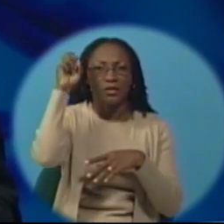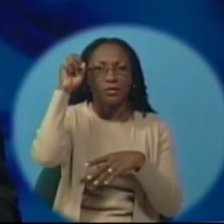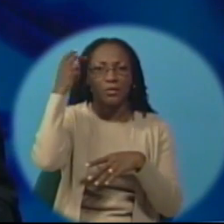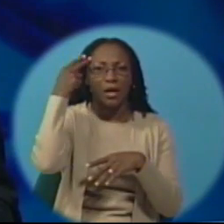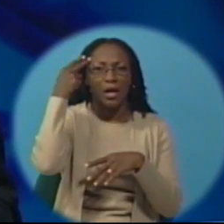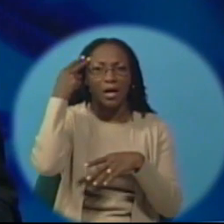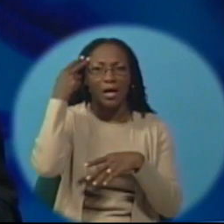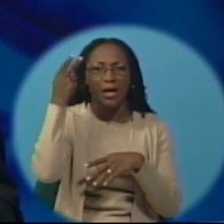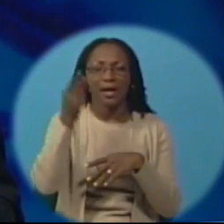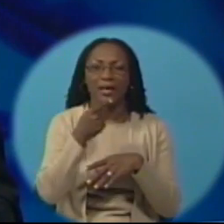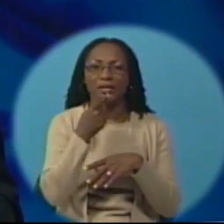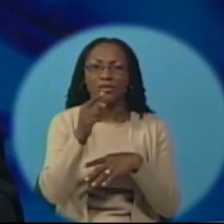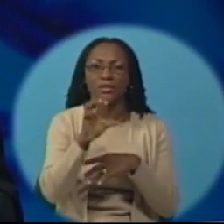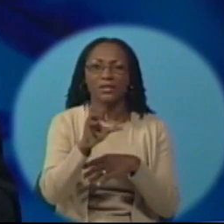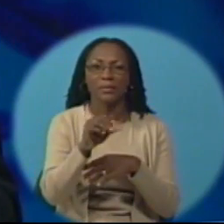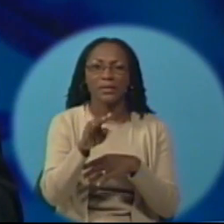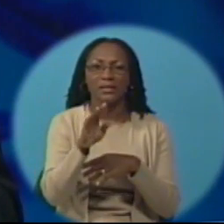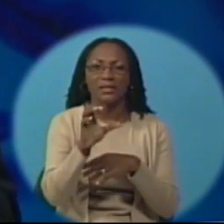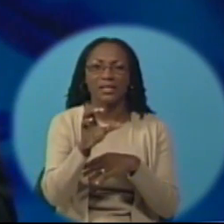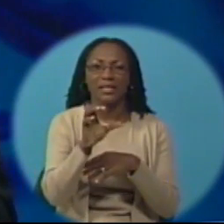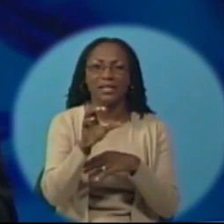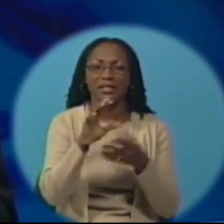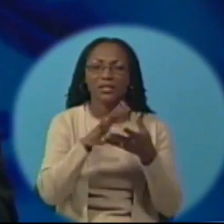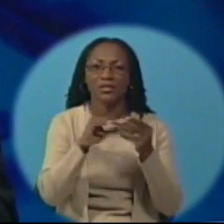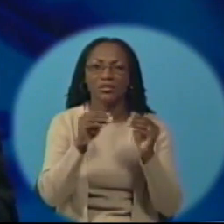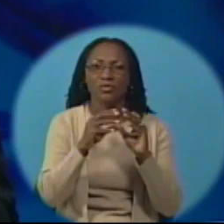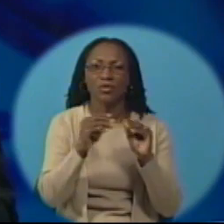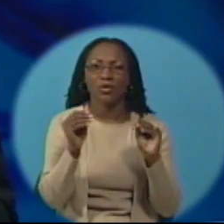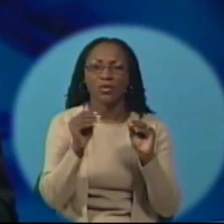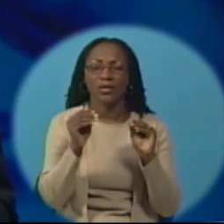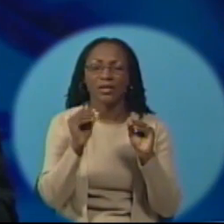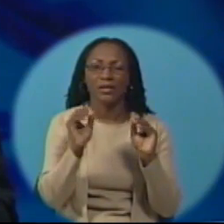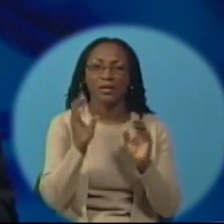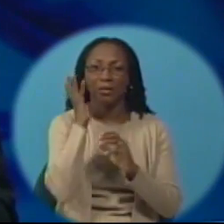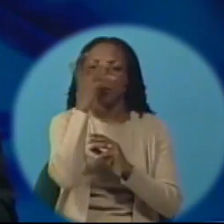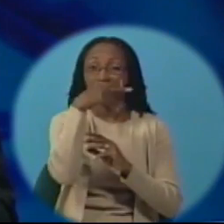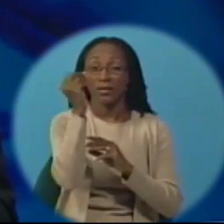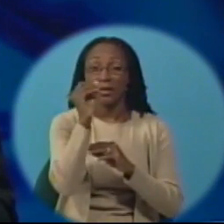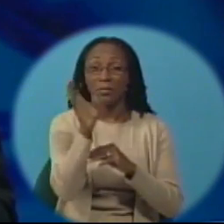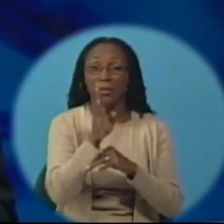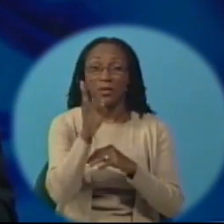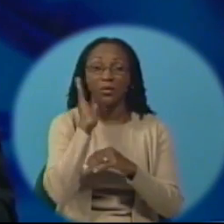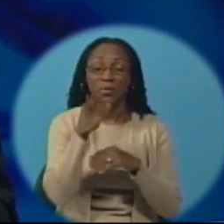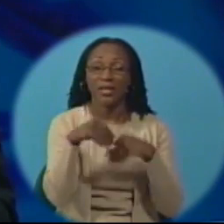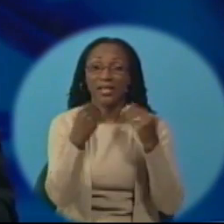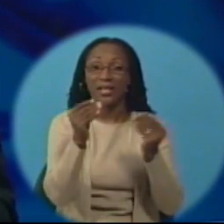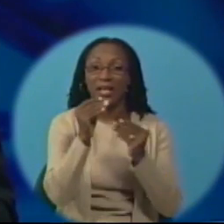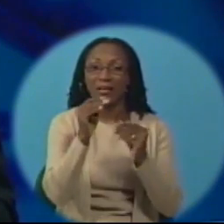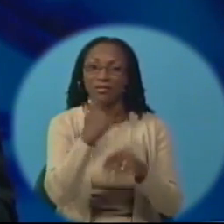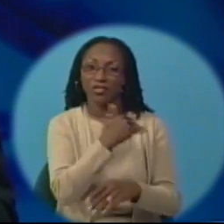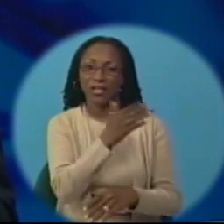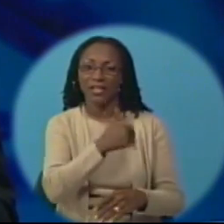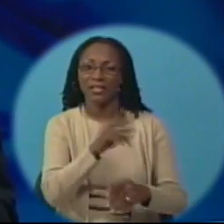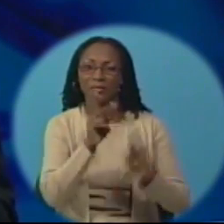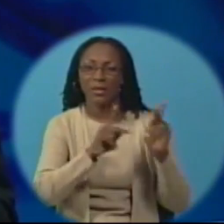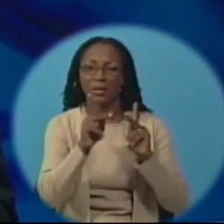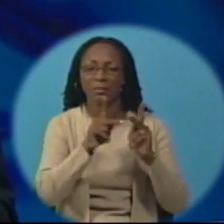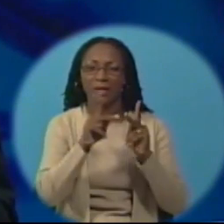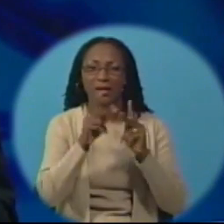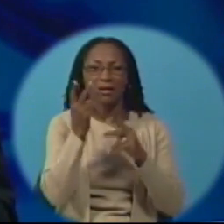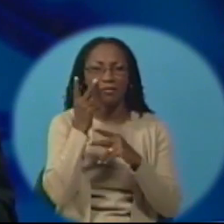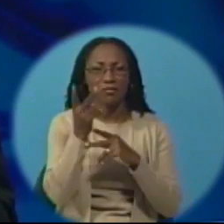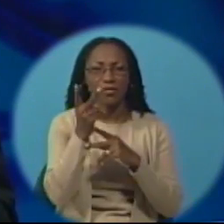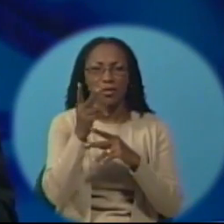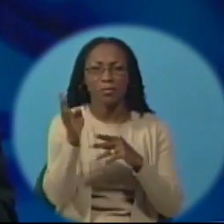ambassador told CBC News that the documentary, Glamorous Barbados, will give Chinese people a comprehensive view of Barbados'